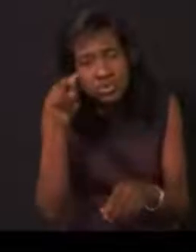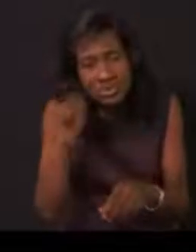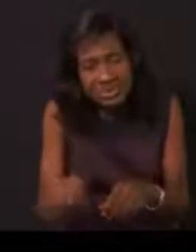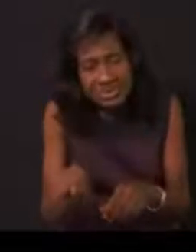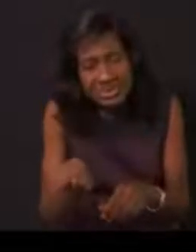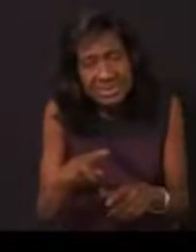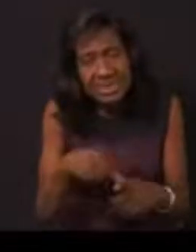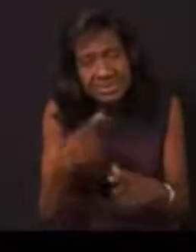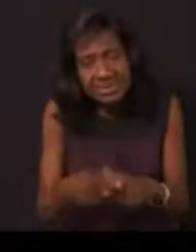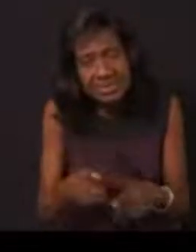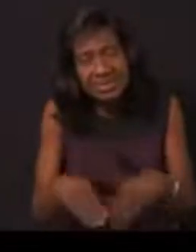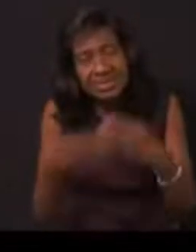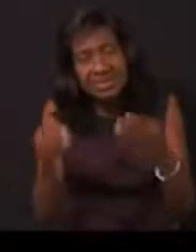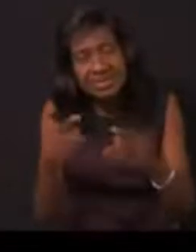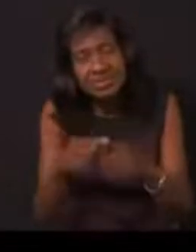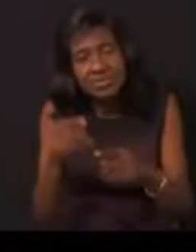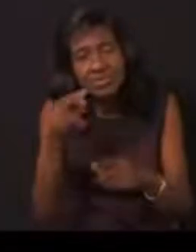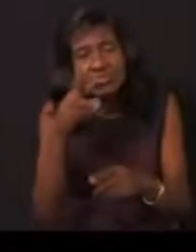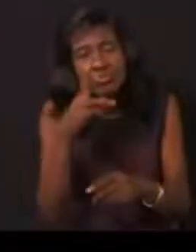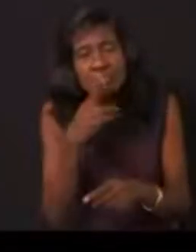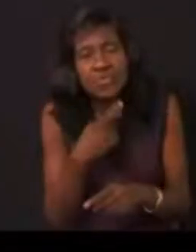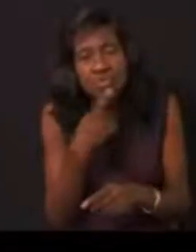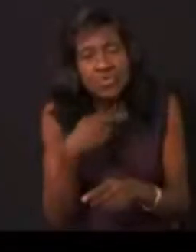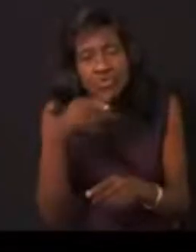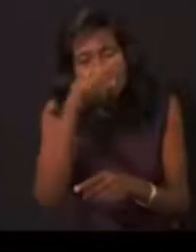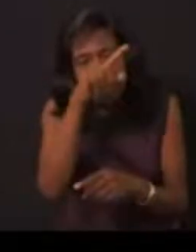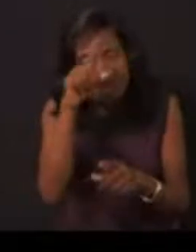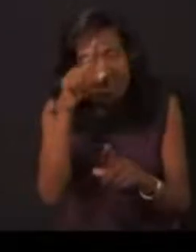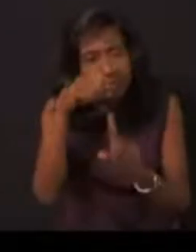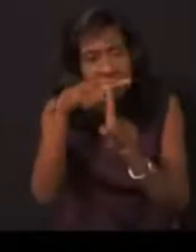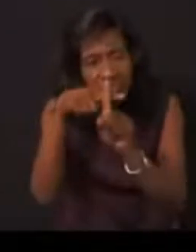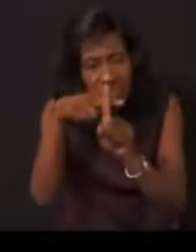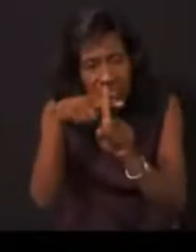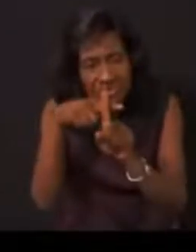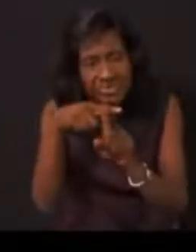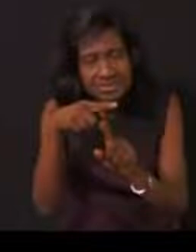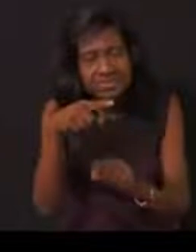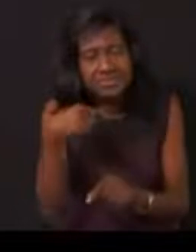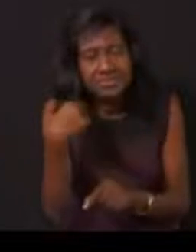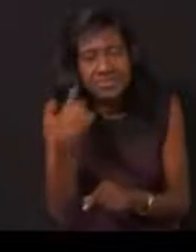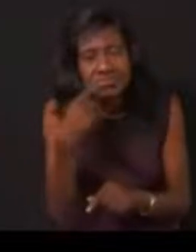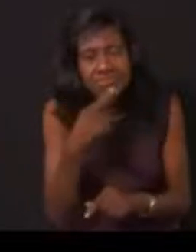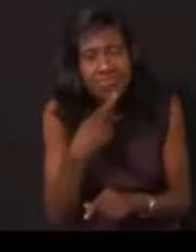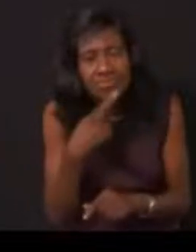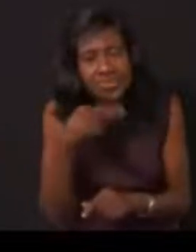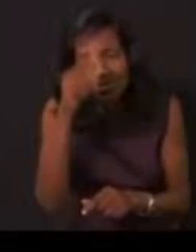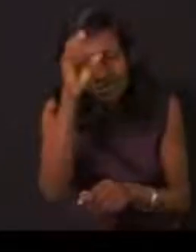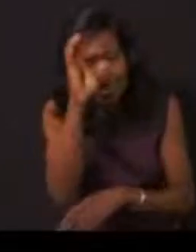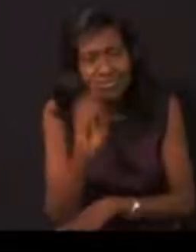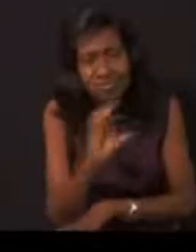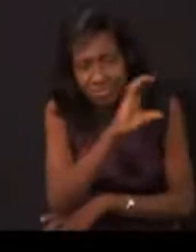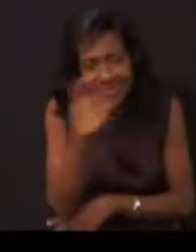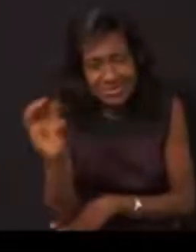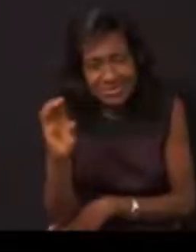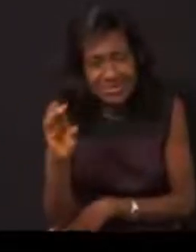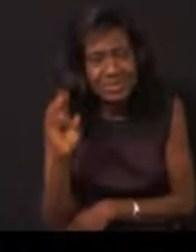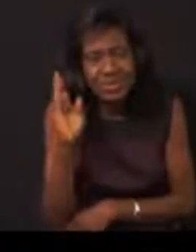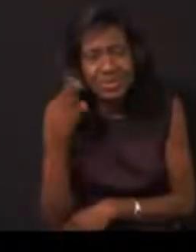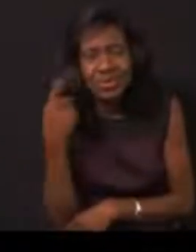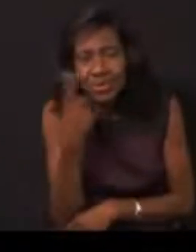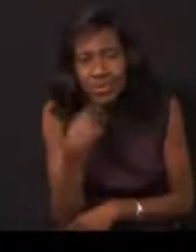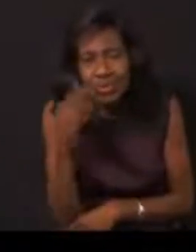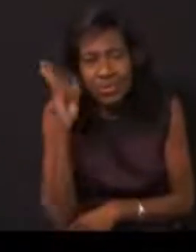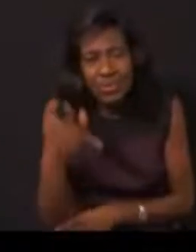Cross, whose volunteers will be supporting in the deliveries. Hazard Management, Cayman Islands as well, and